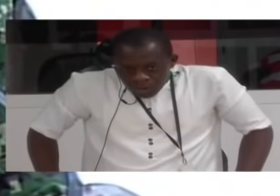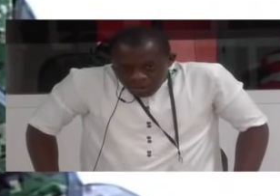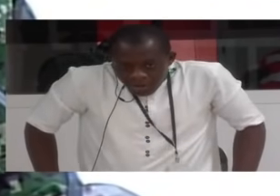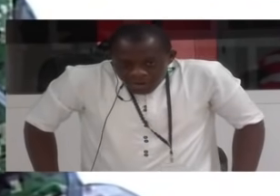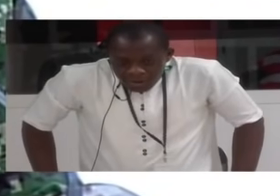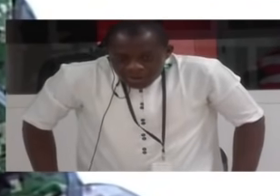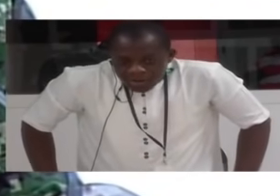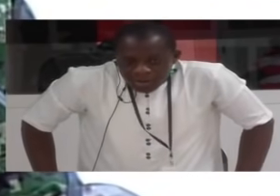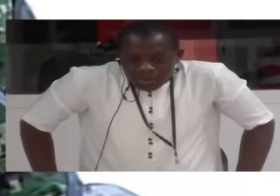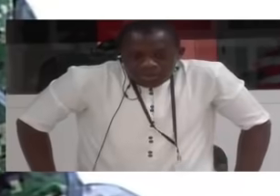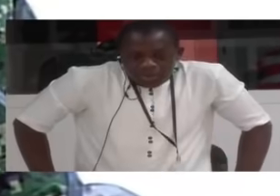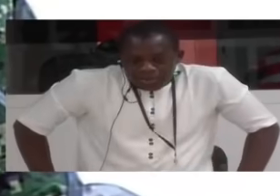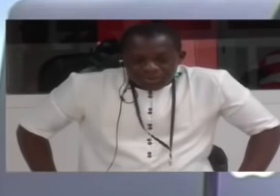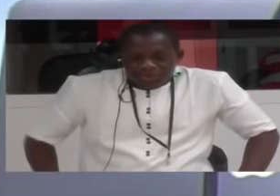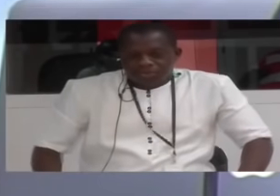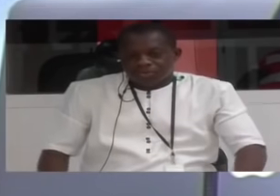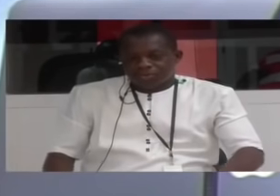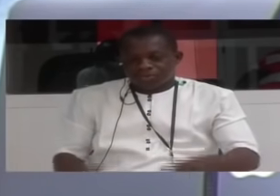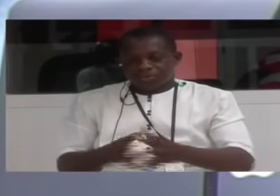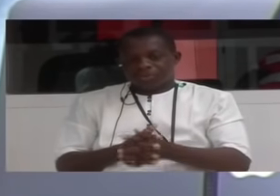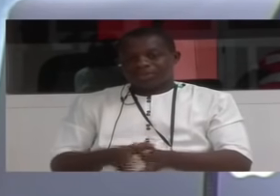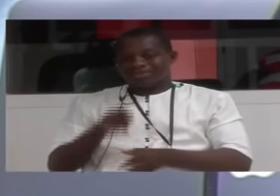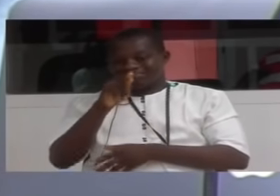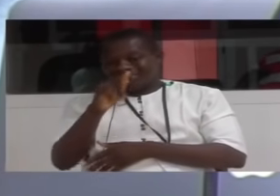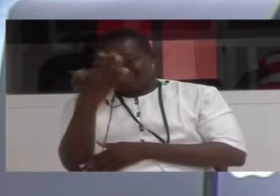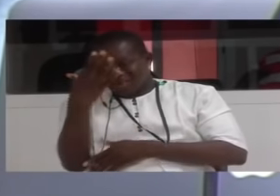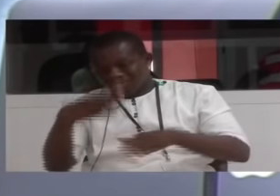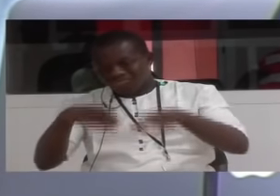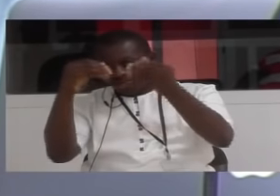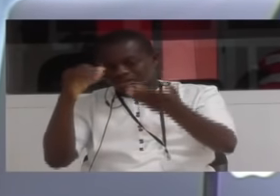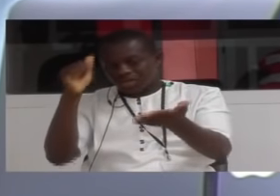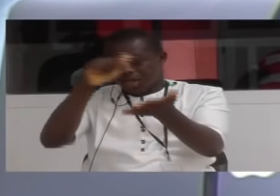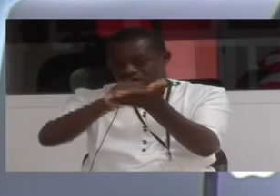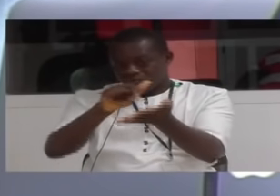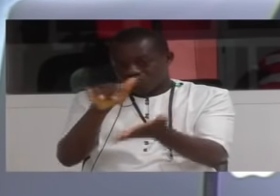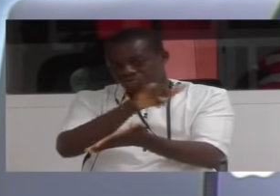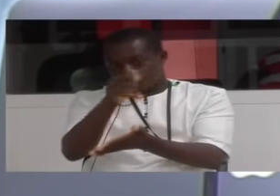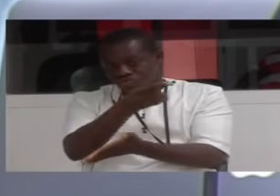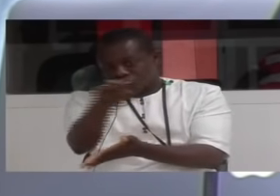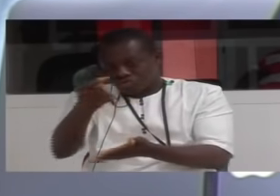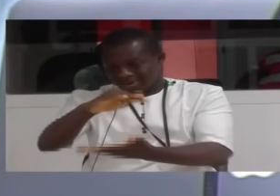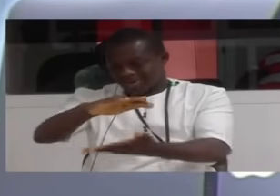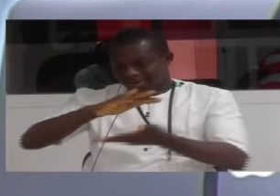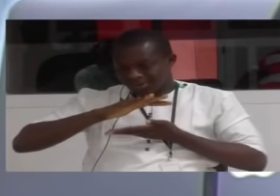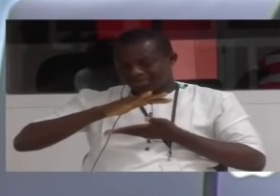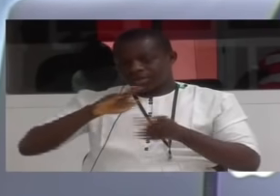or 1,500. This 5,000 allowance that you were receiving as a jungler,